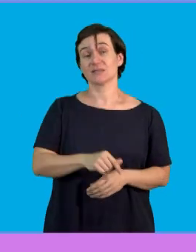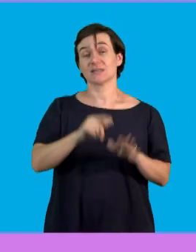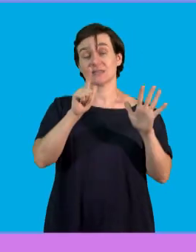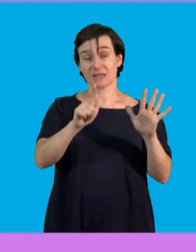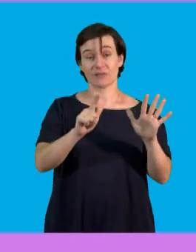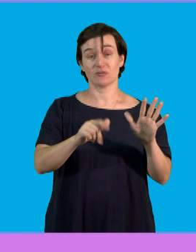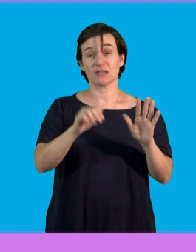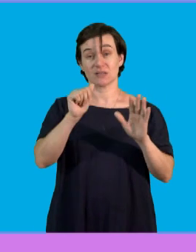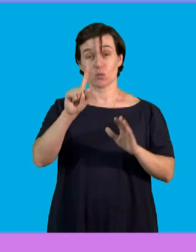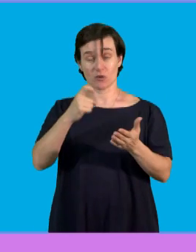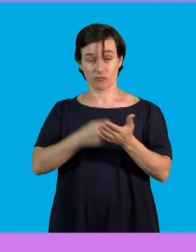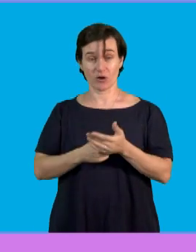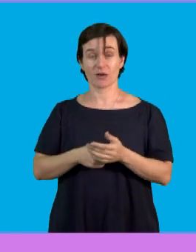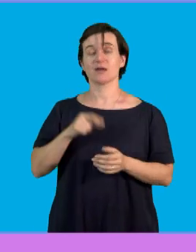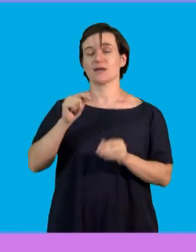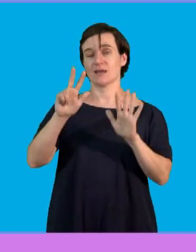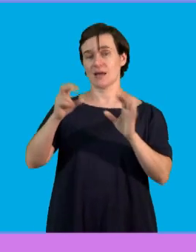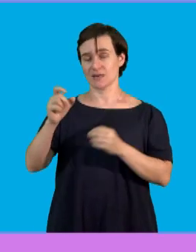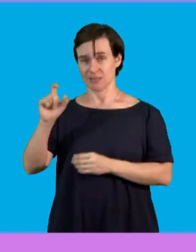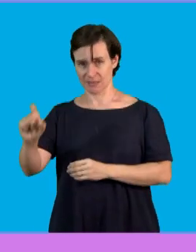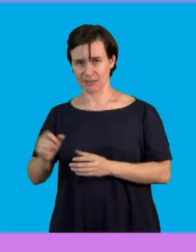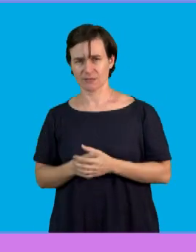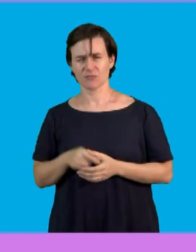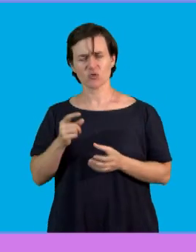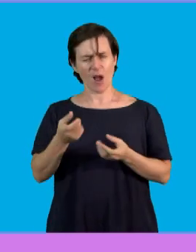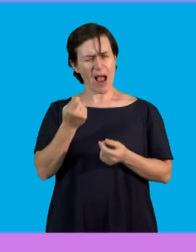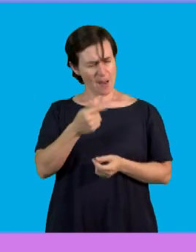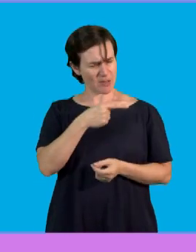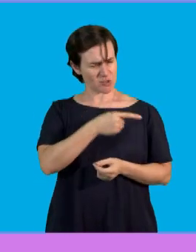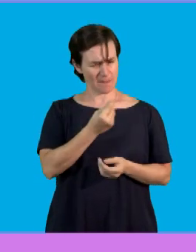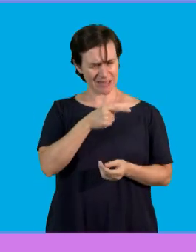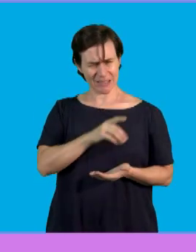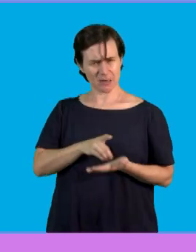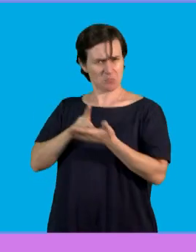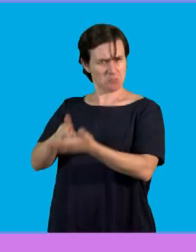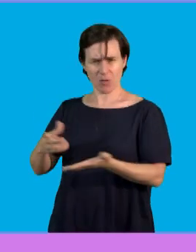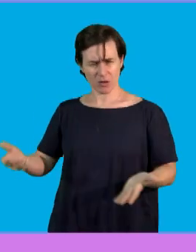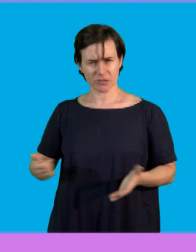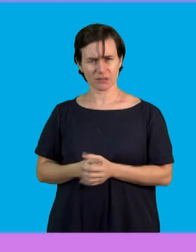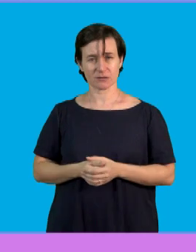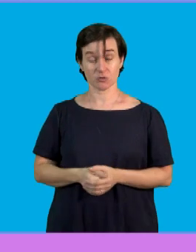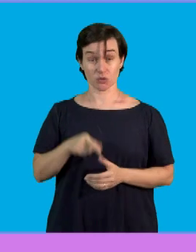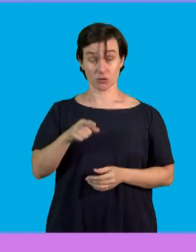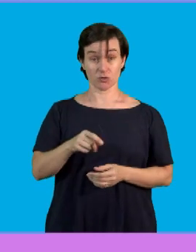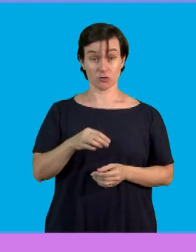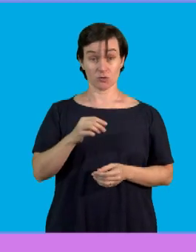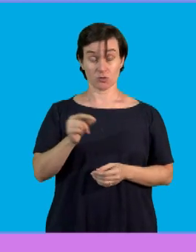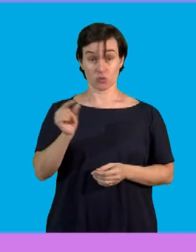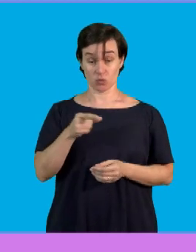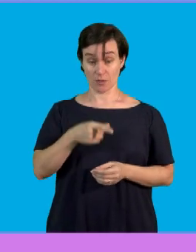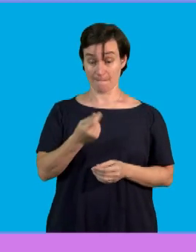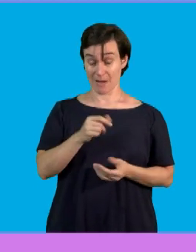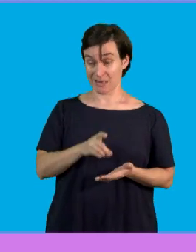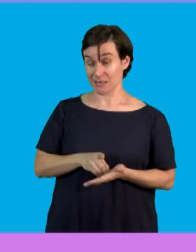15,761 Rand 80 cents. So we need to find how much was deposited. As soon as that amount was deposited, the bank